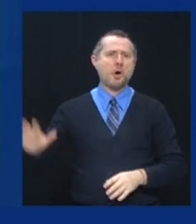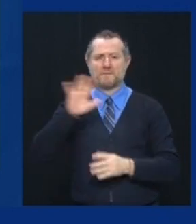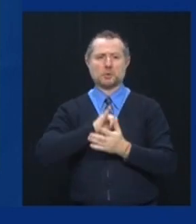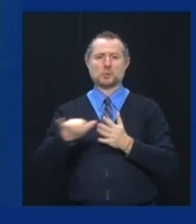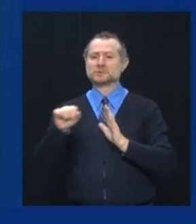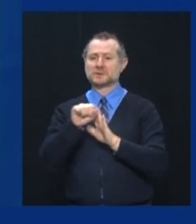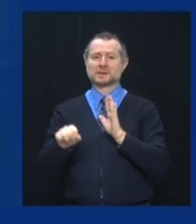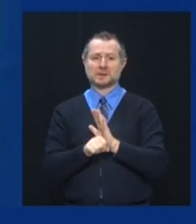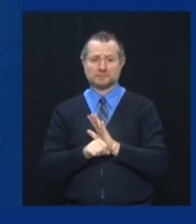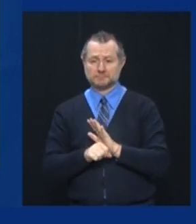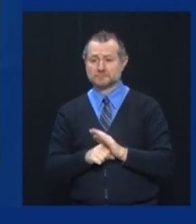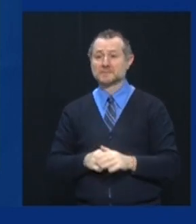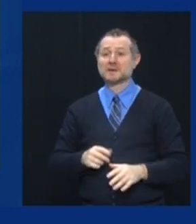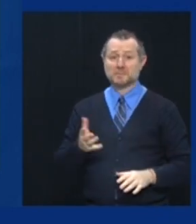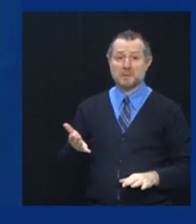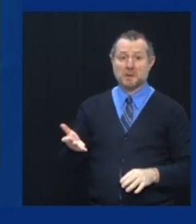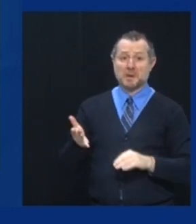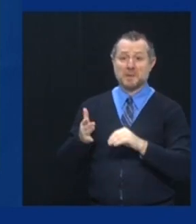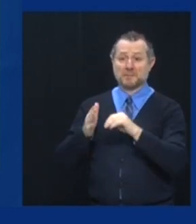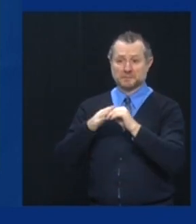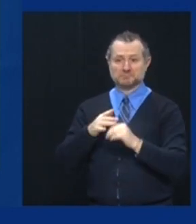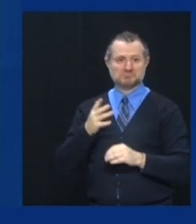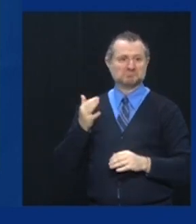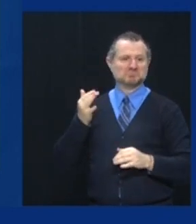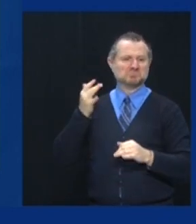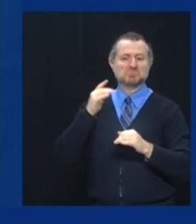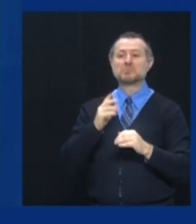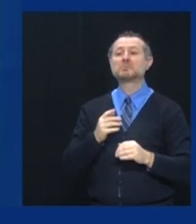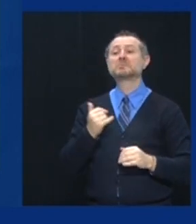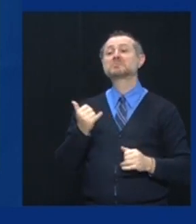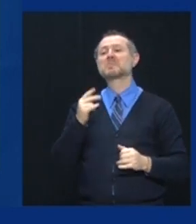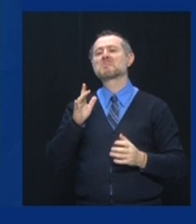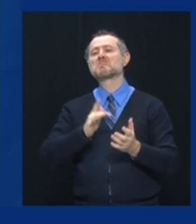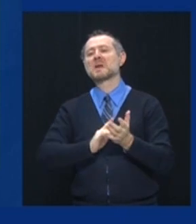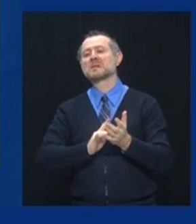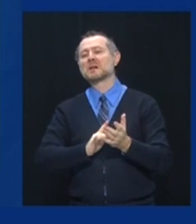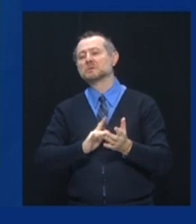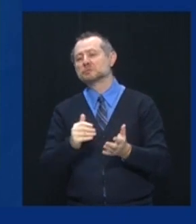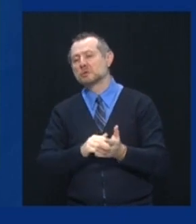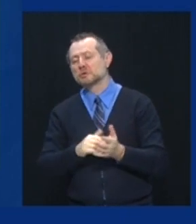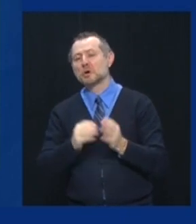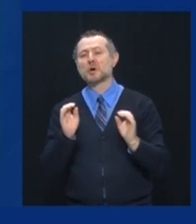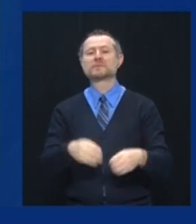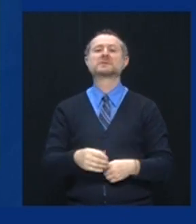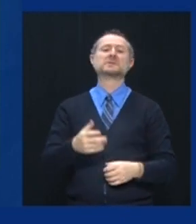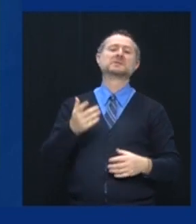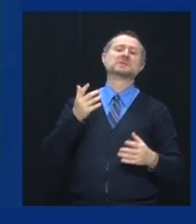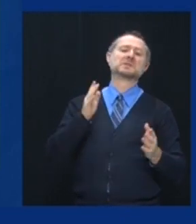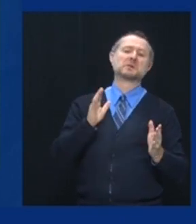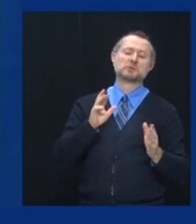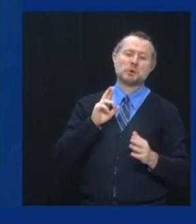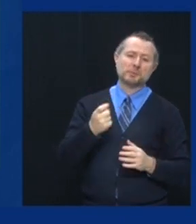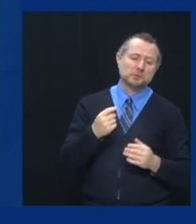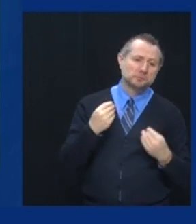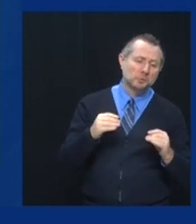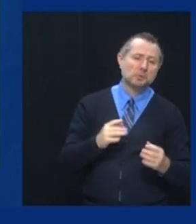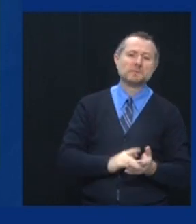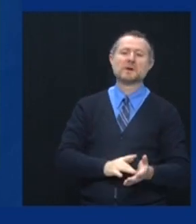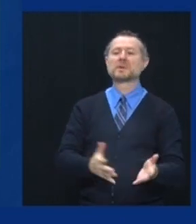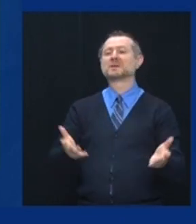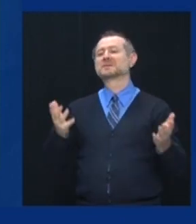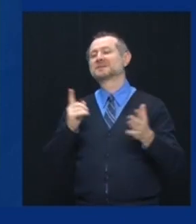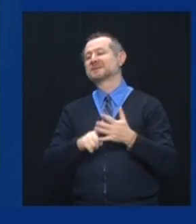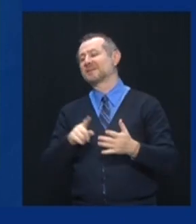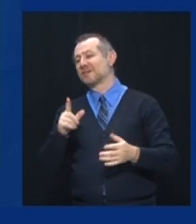What are the providers who are going to be doing this? Medical practices, pharmacies, long-term care